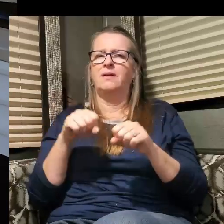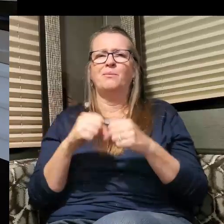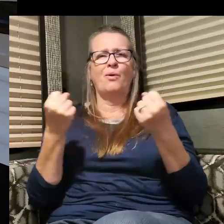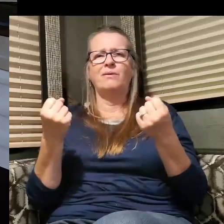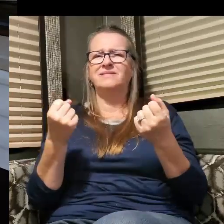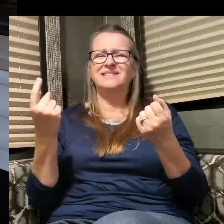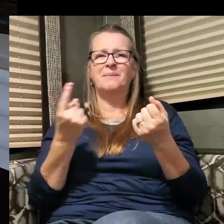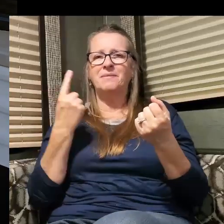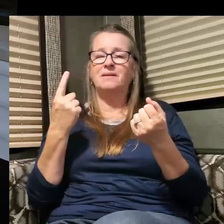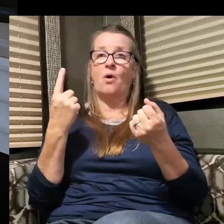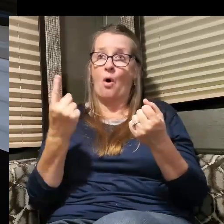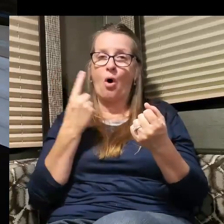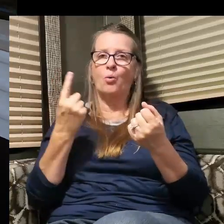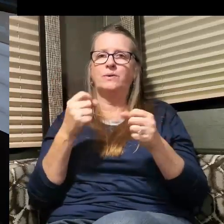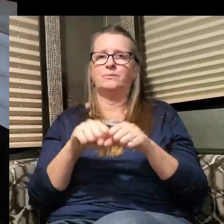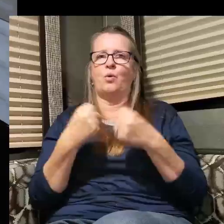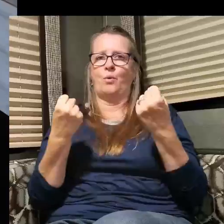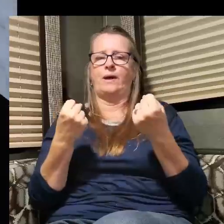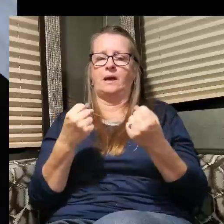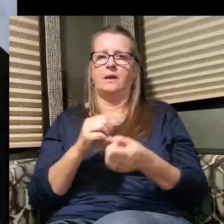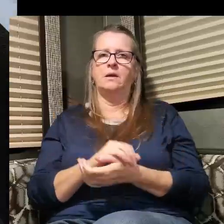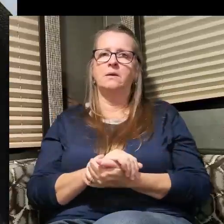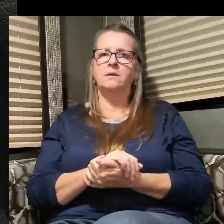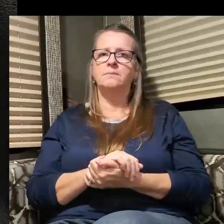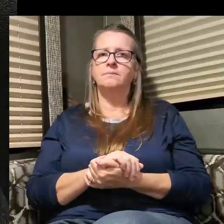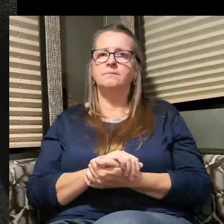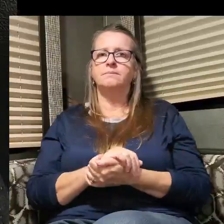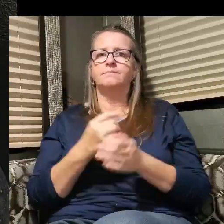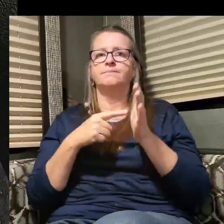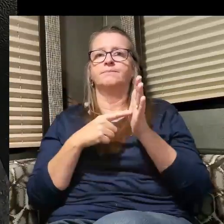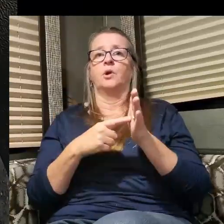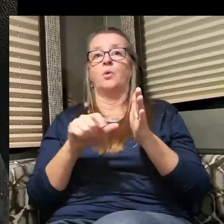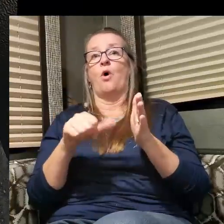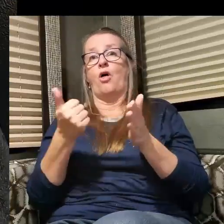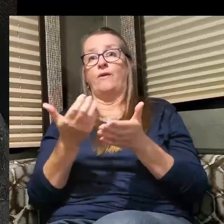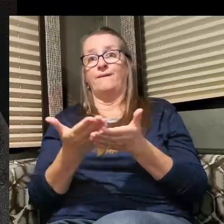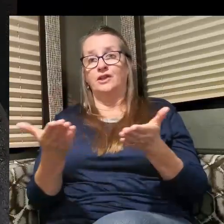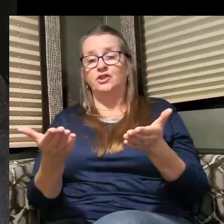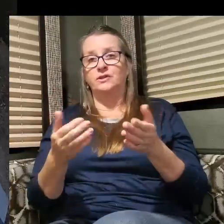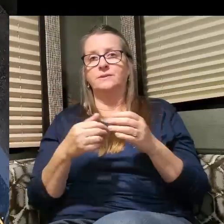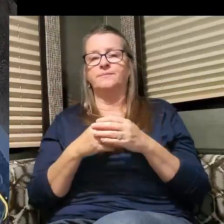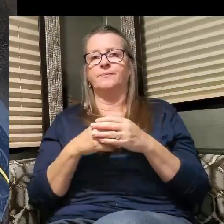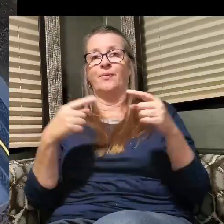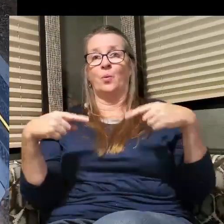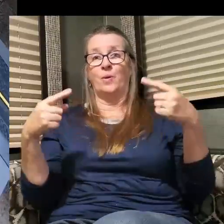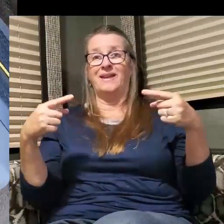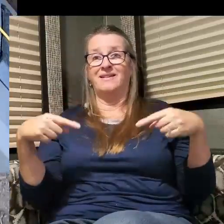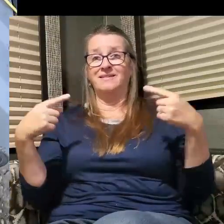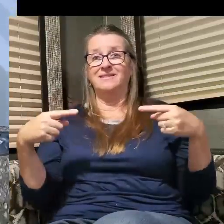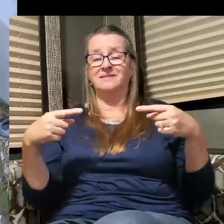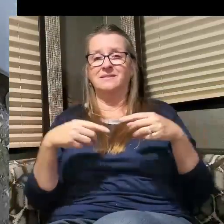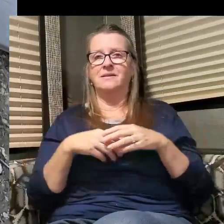It breaks all, there's always a part breaking on this thing. And let me just show you a couple other features. These